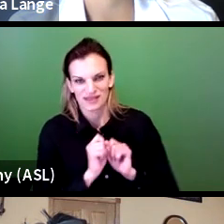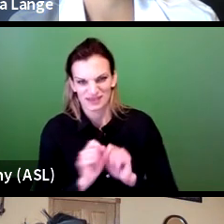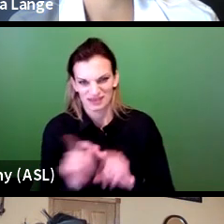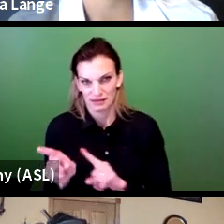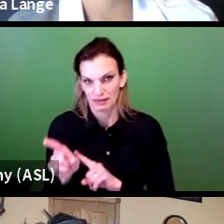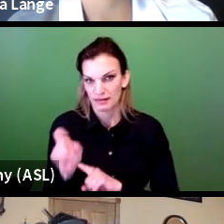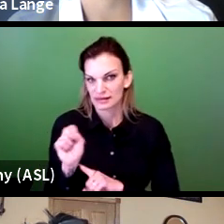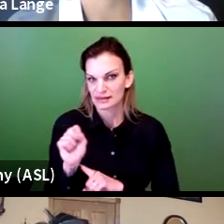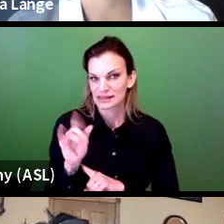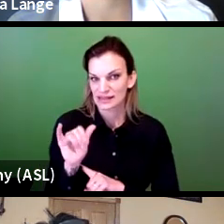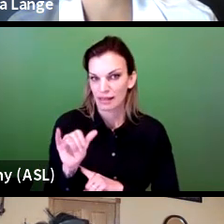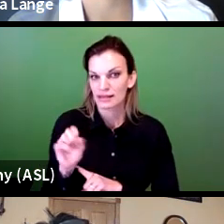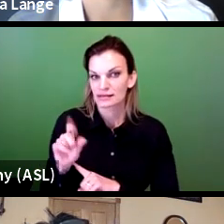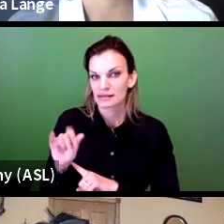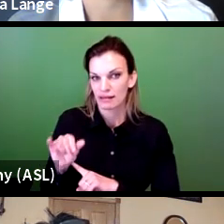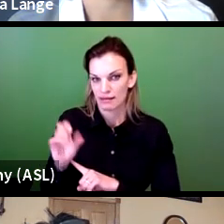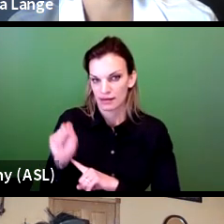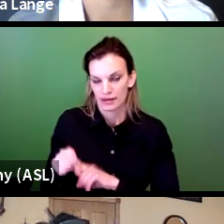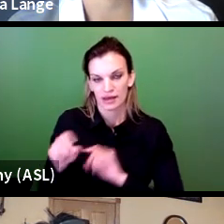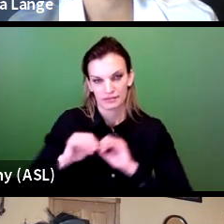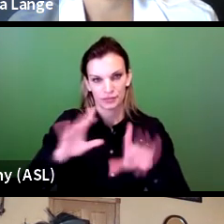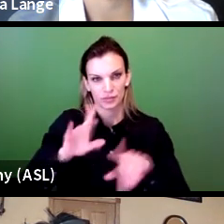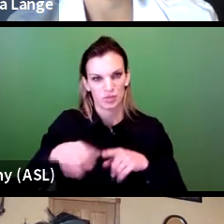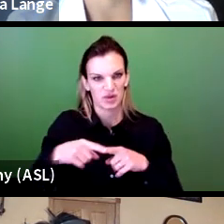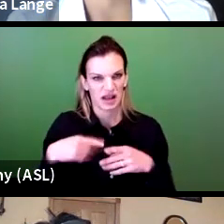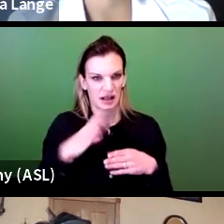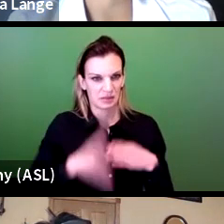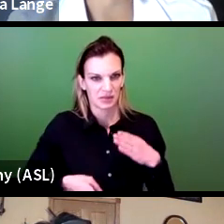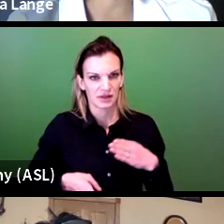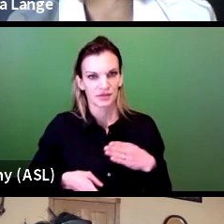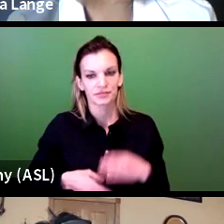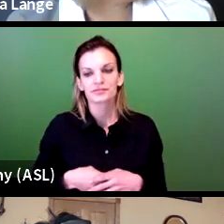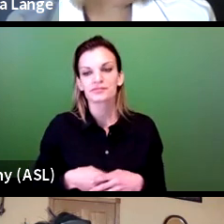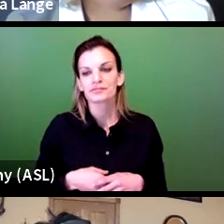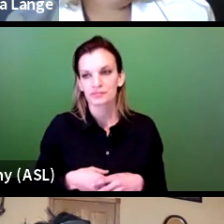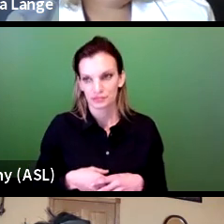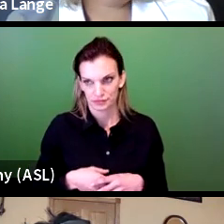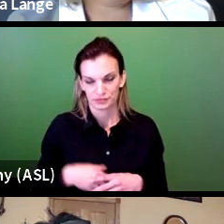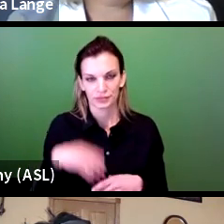have it distributed as soon as I get it done. Okay, that's good, because that's